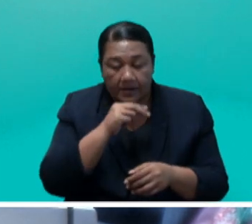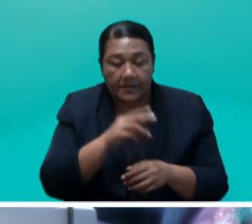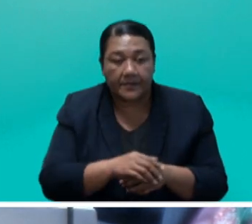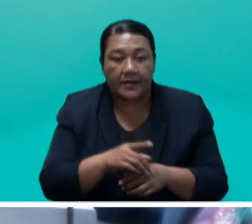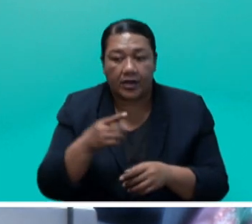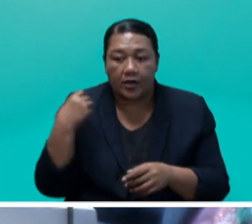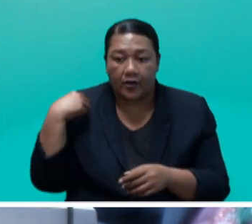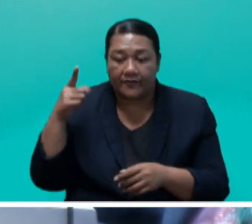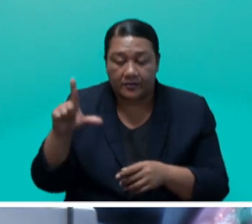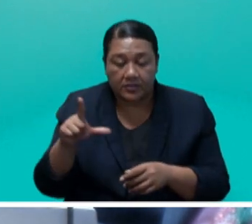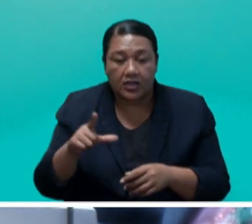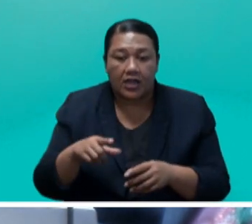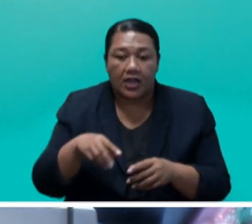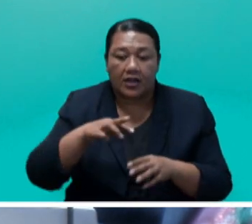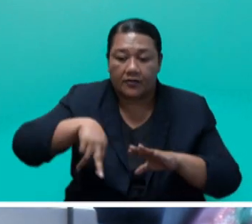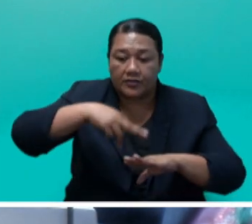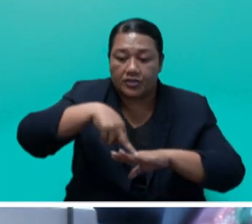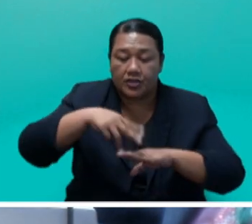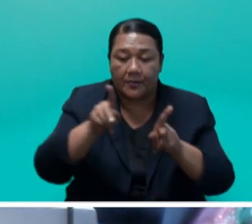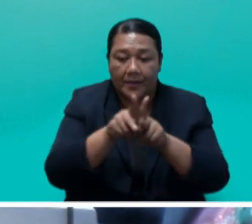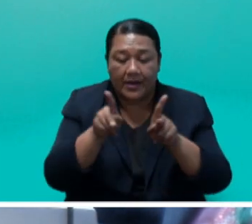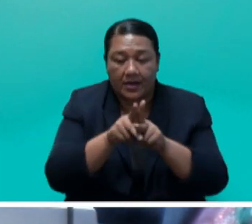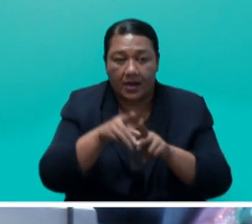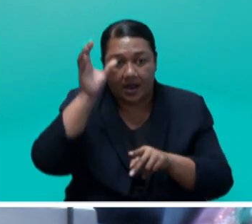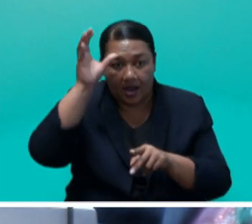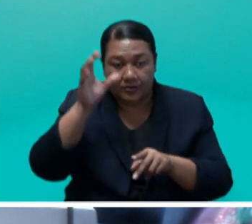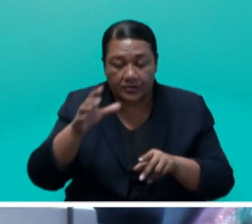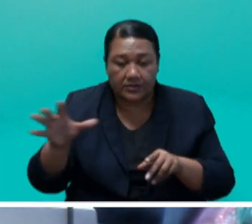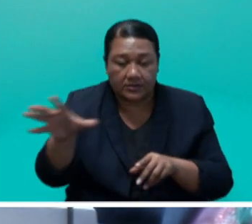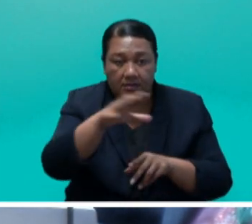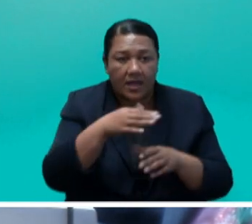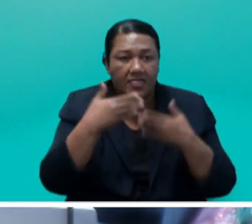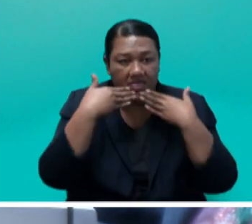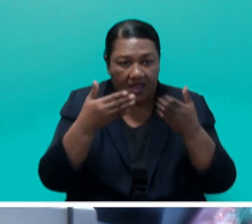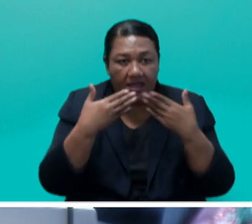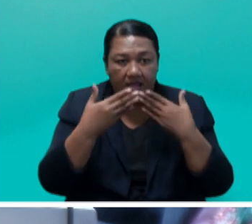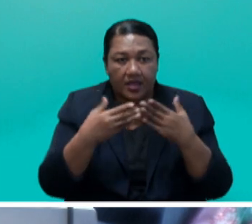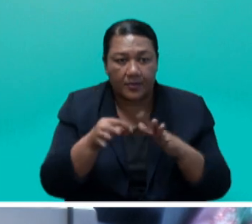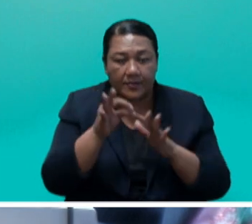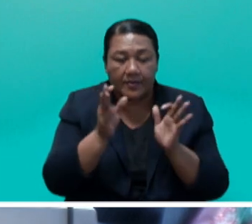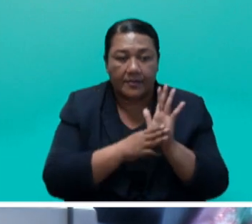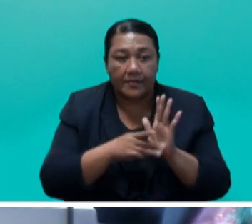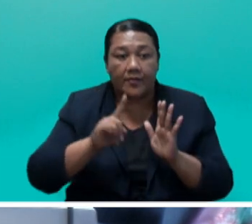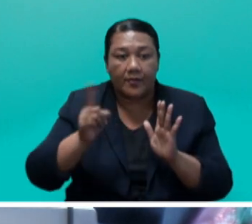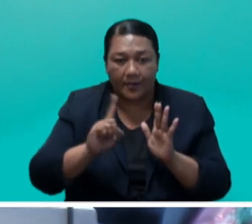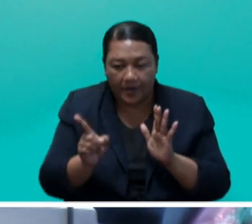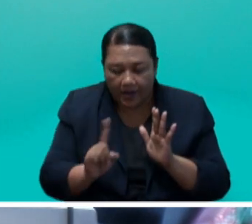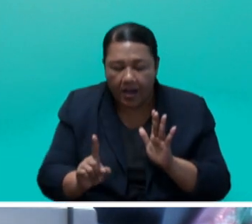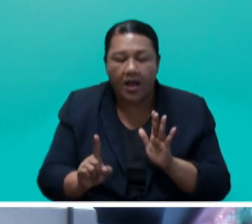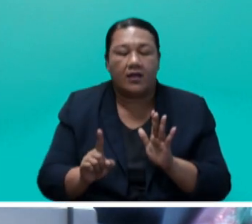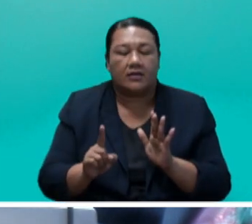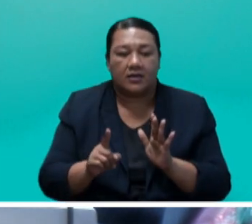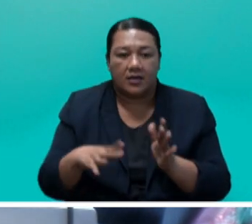economy and our global community. So in conclusion, I wish to